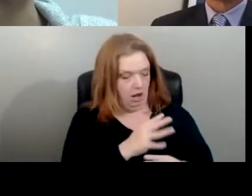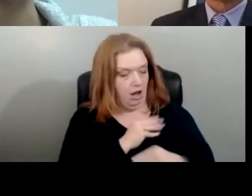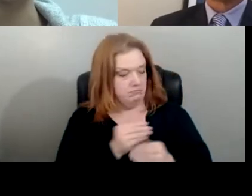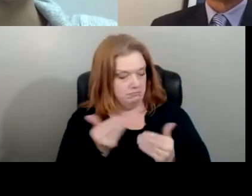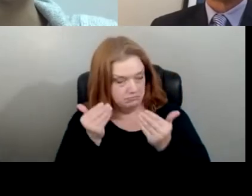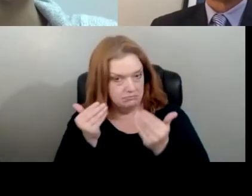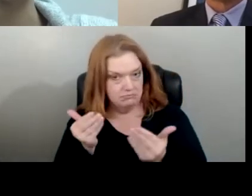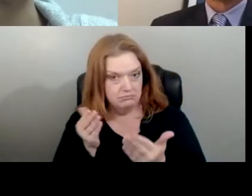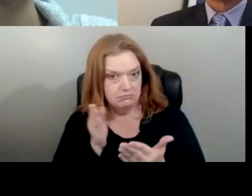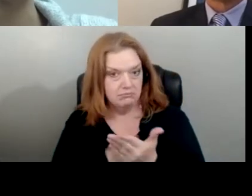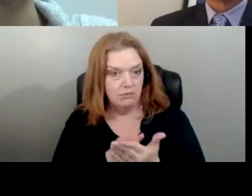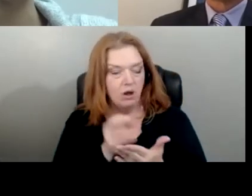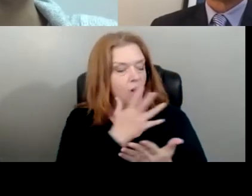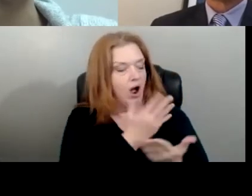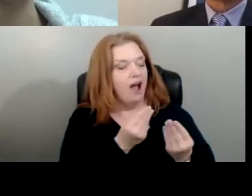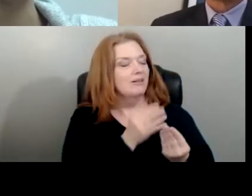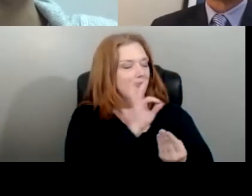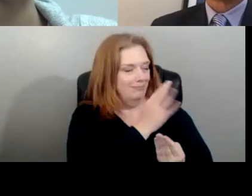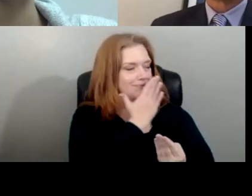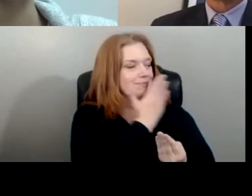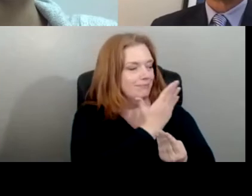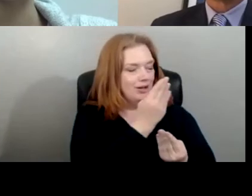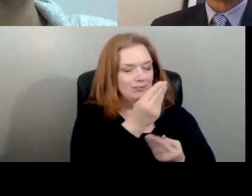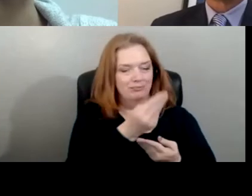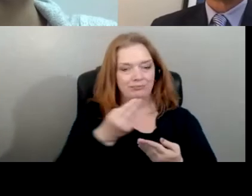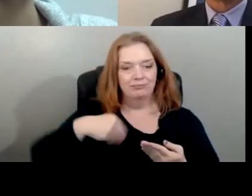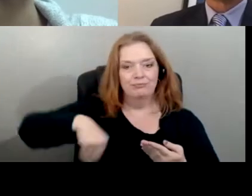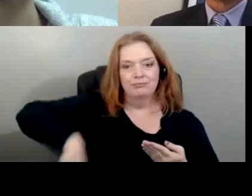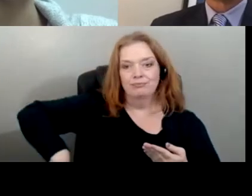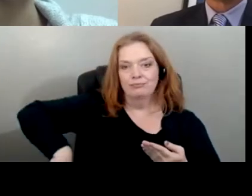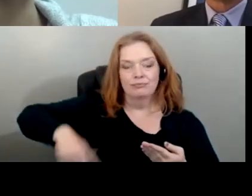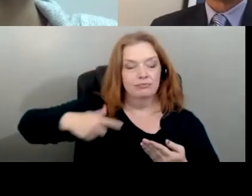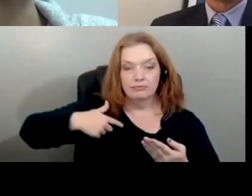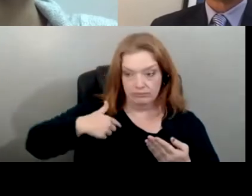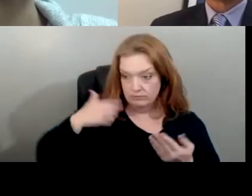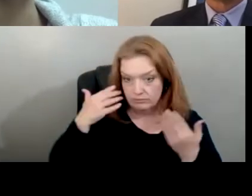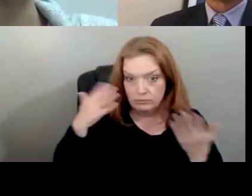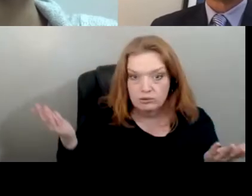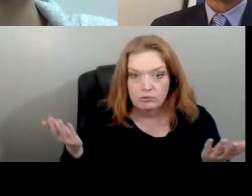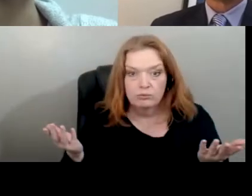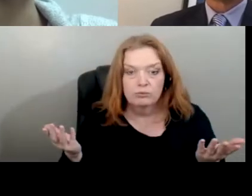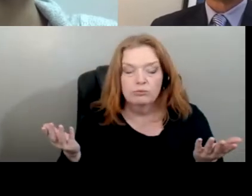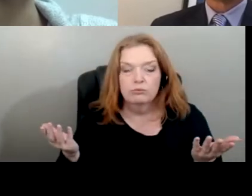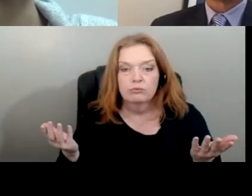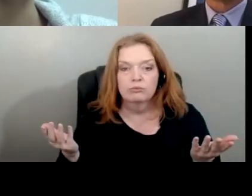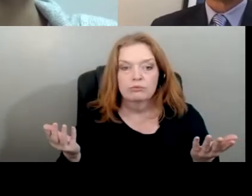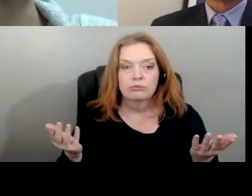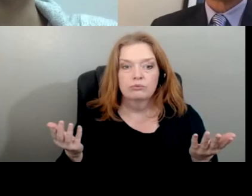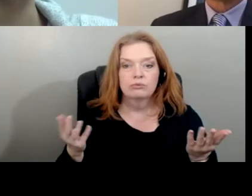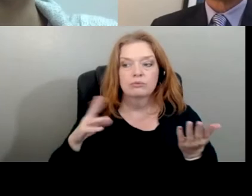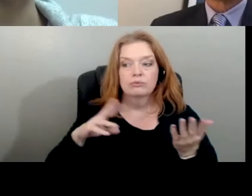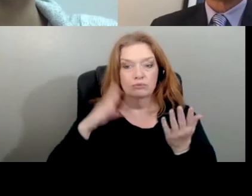that involve a Native victim. And what that means is we don't know if